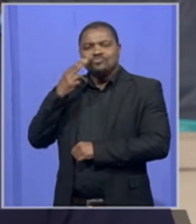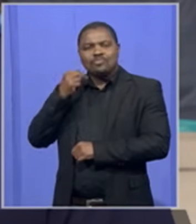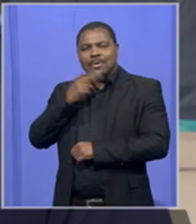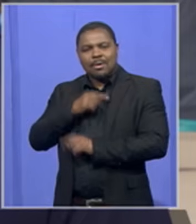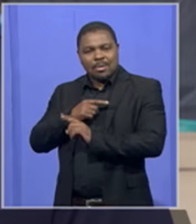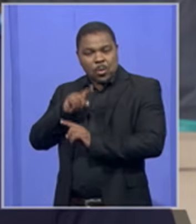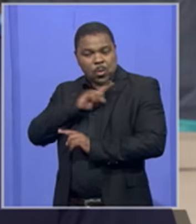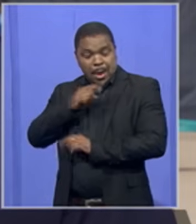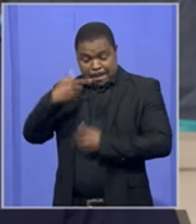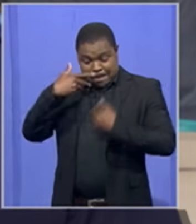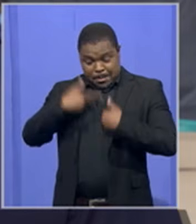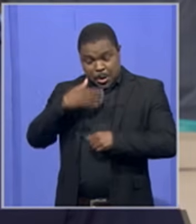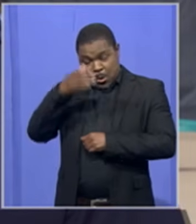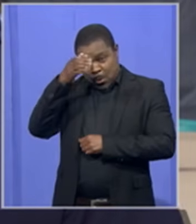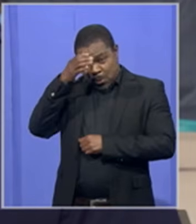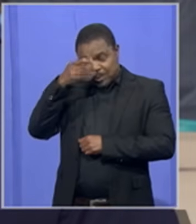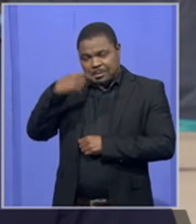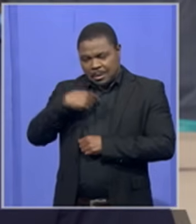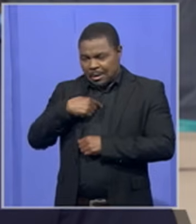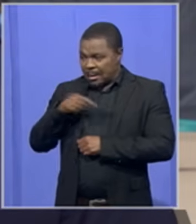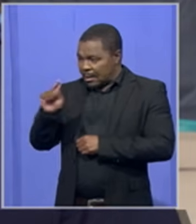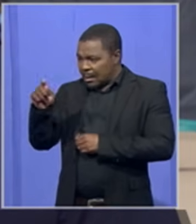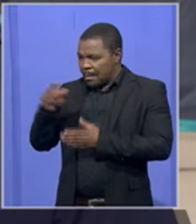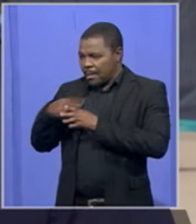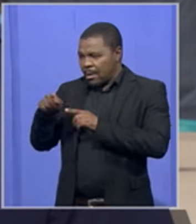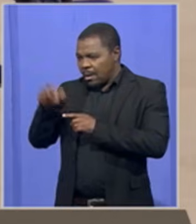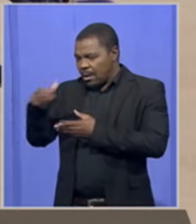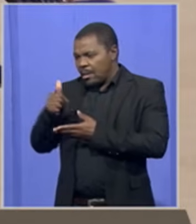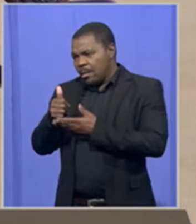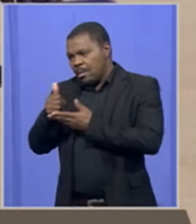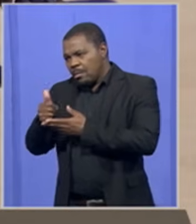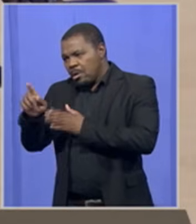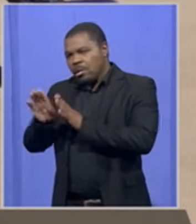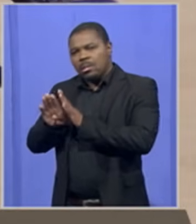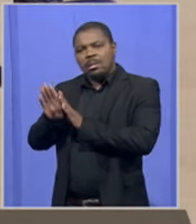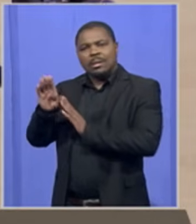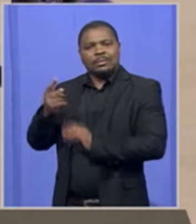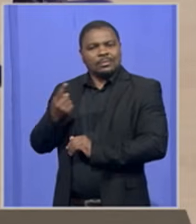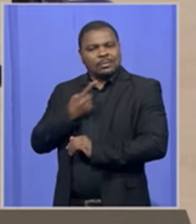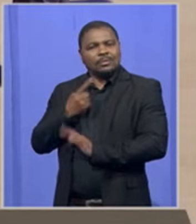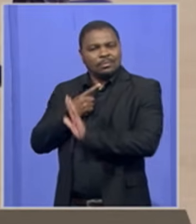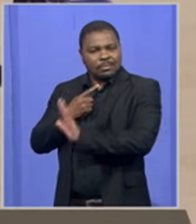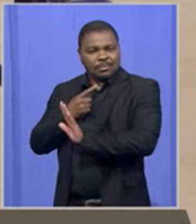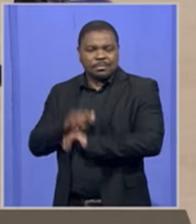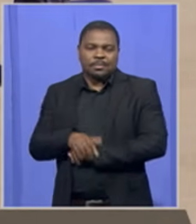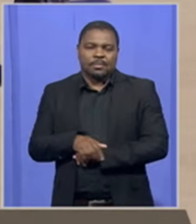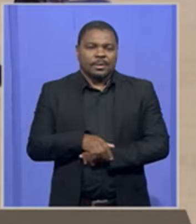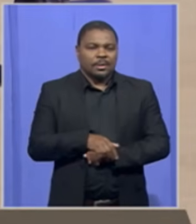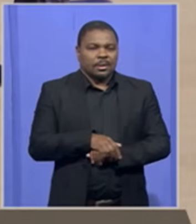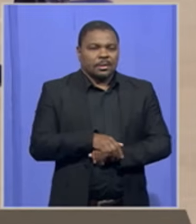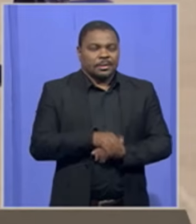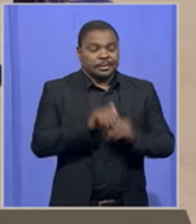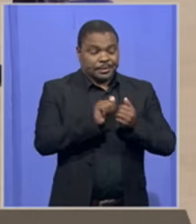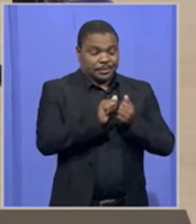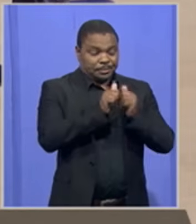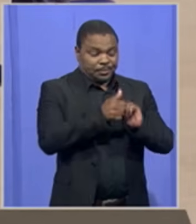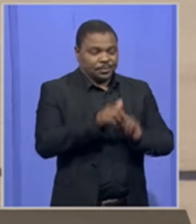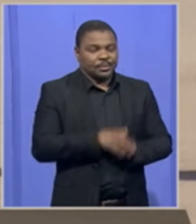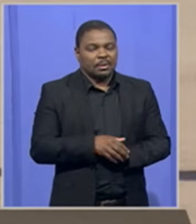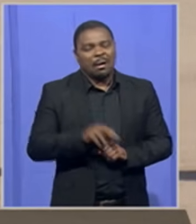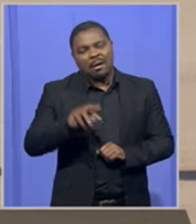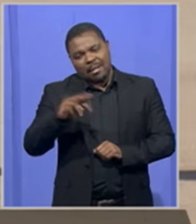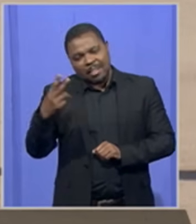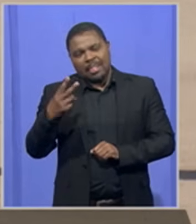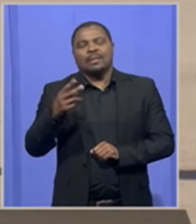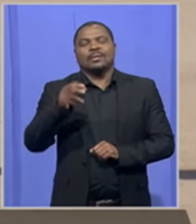I'm a coach that wants to help players find a way to help themselves. Mo go tsa metshameko setlhopha se sengwe